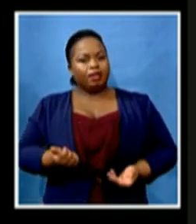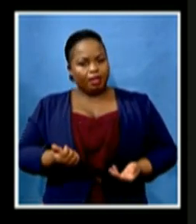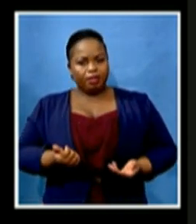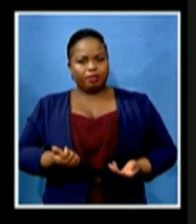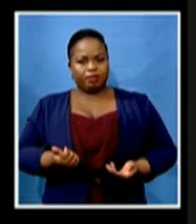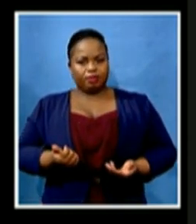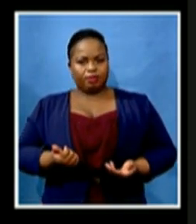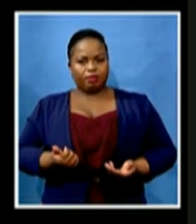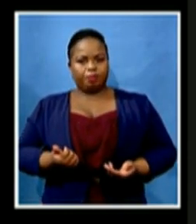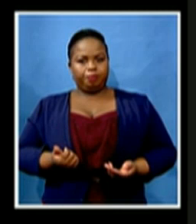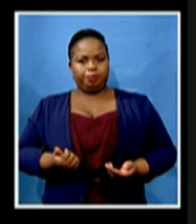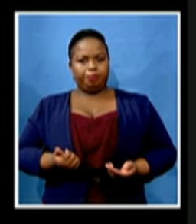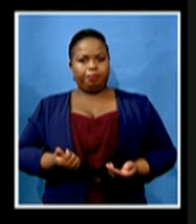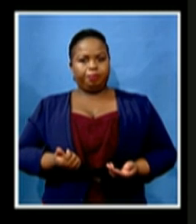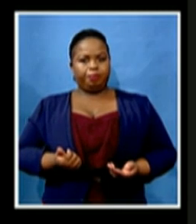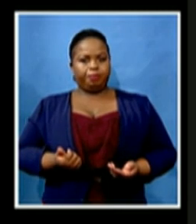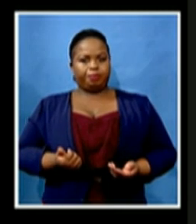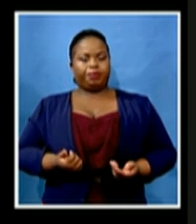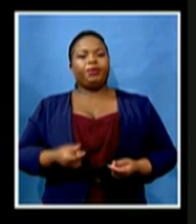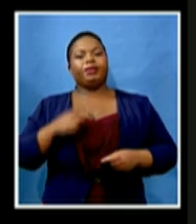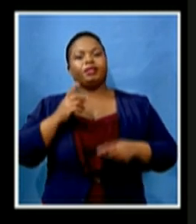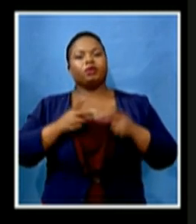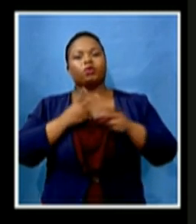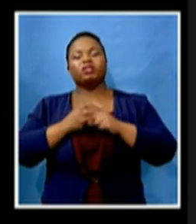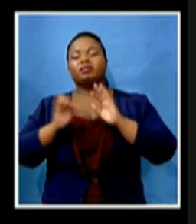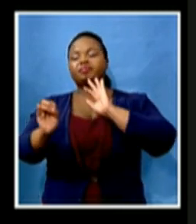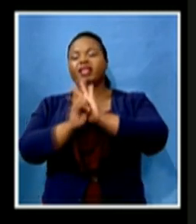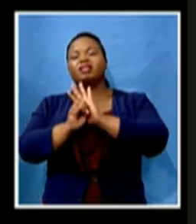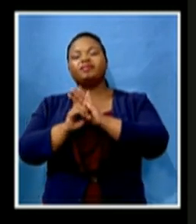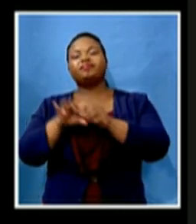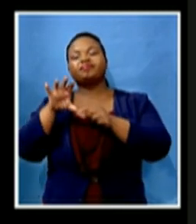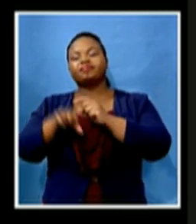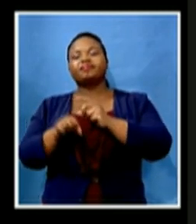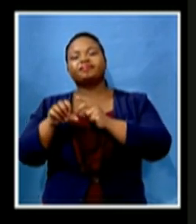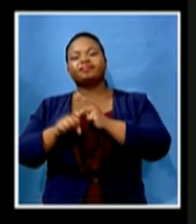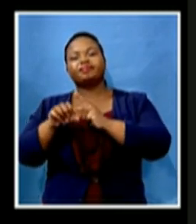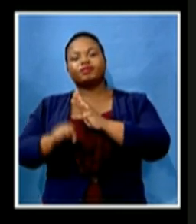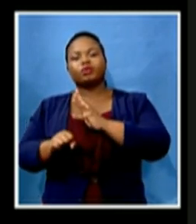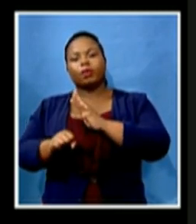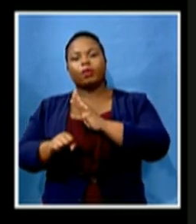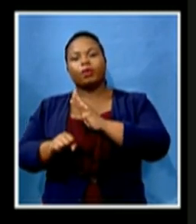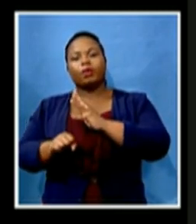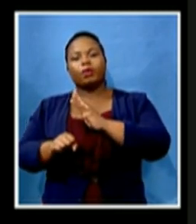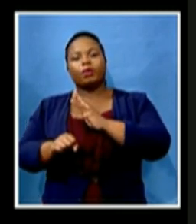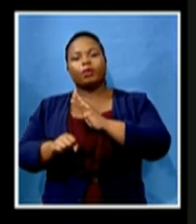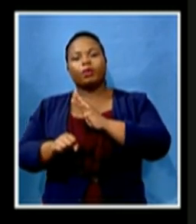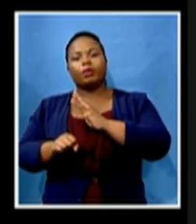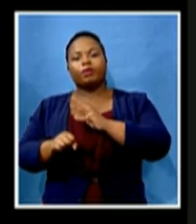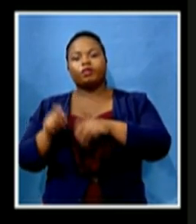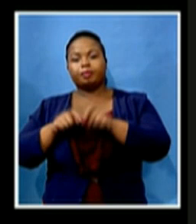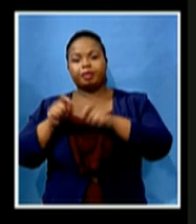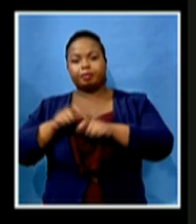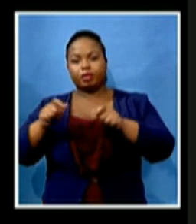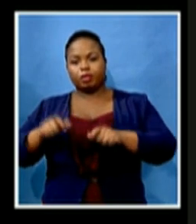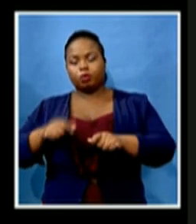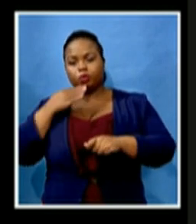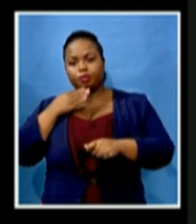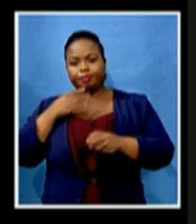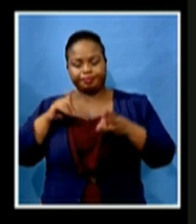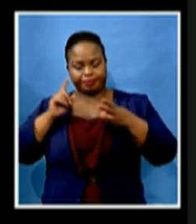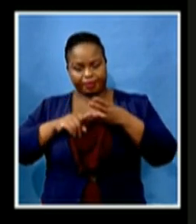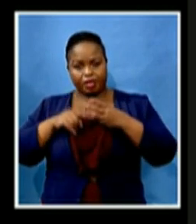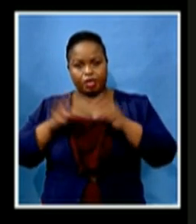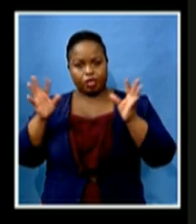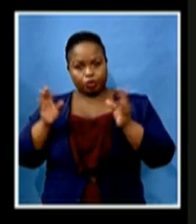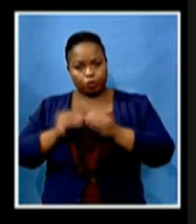would be a subset of the active cases, and the total number of symptomatic cases is not directly